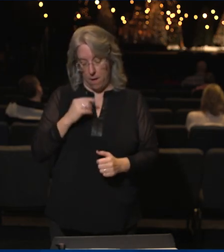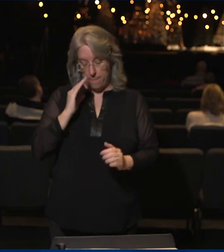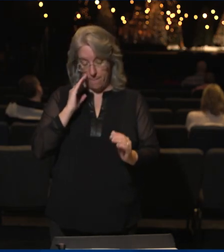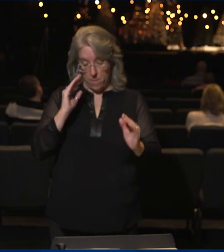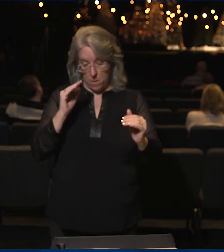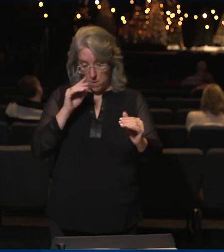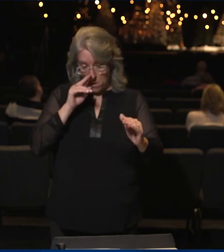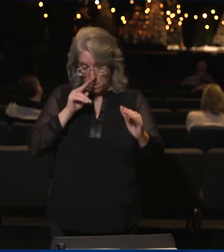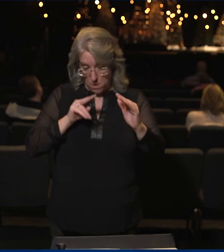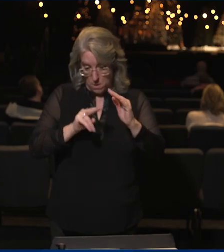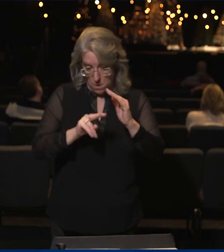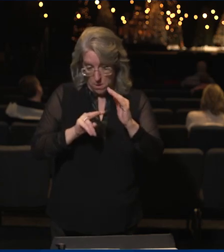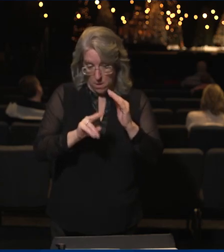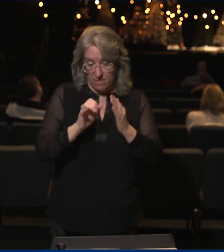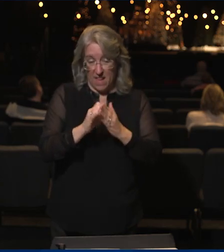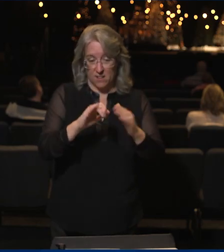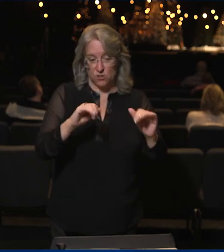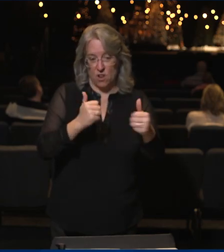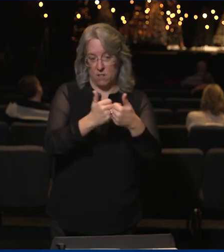challenge?